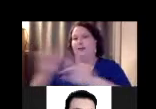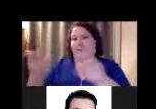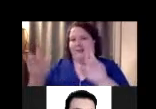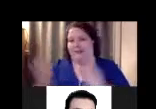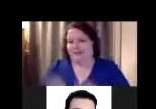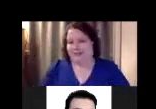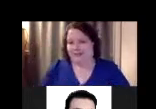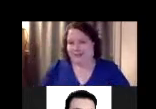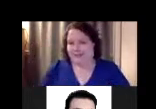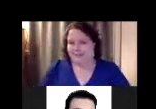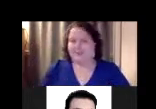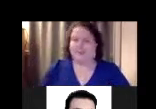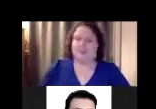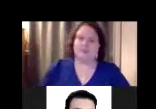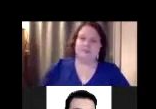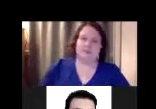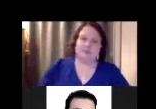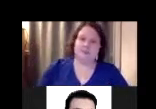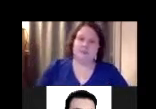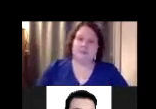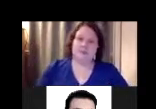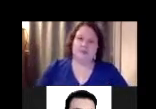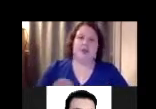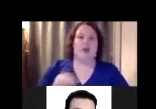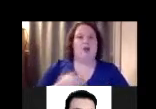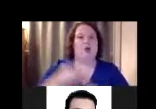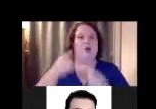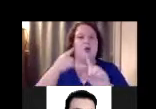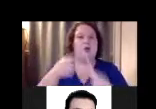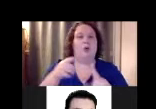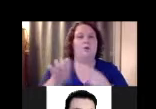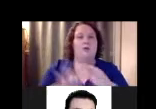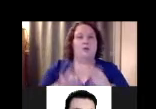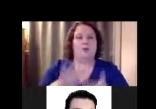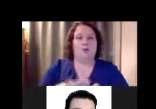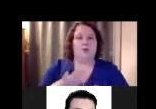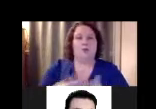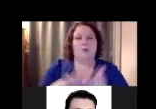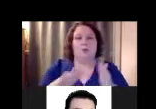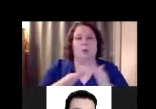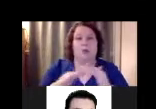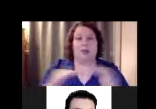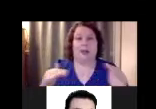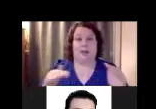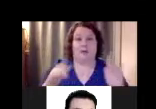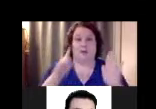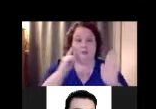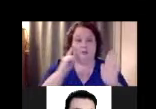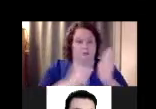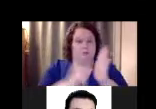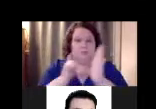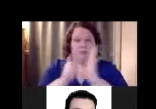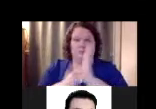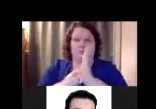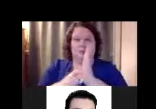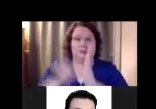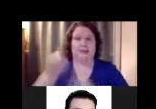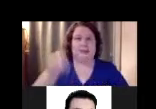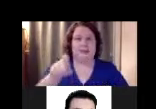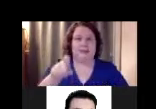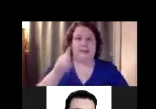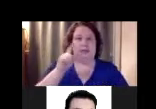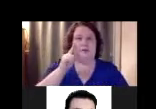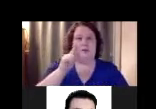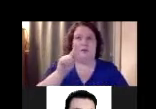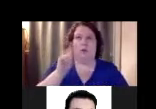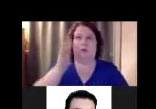well, the goal kind of at the elementary school level, but there will be continued needs identified across that 10 or 15-year period that are really going to